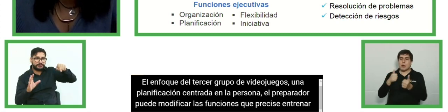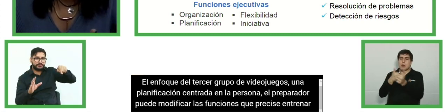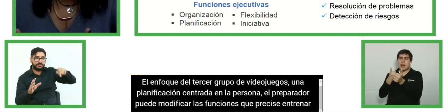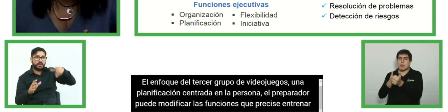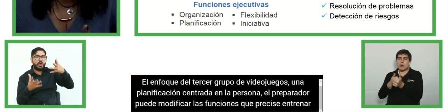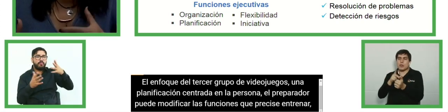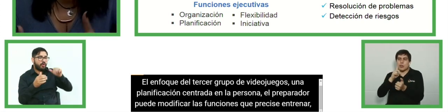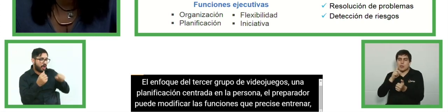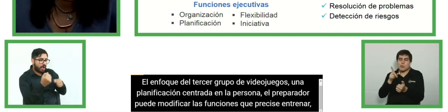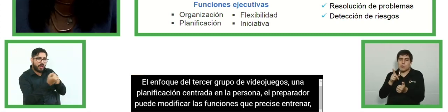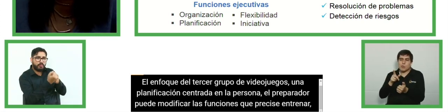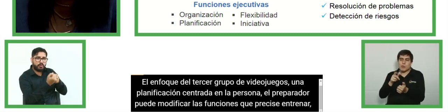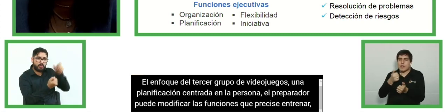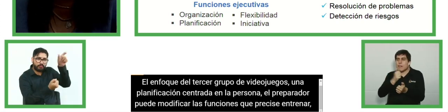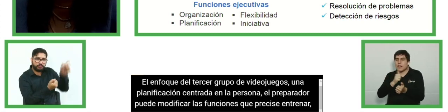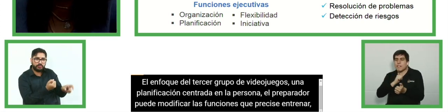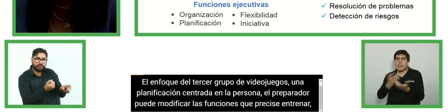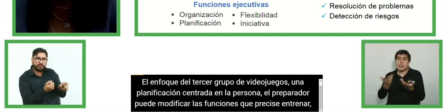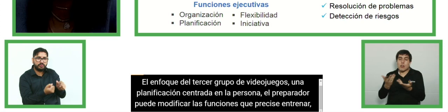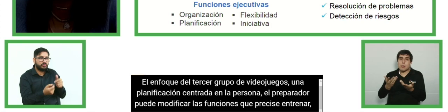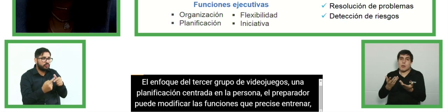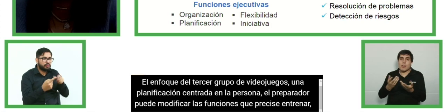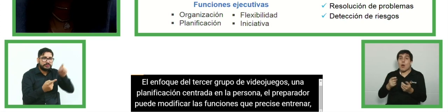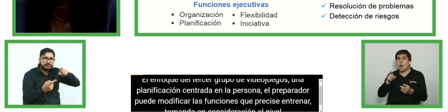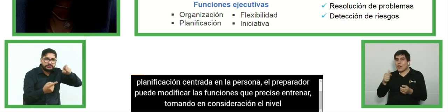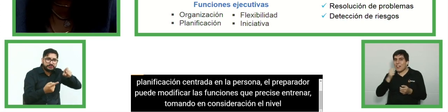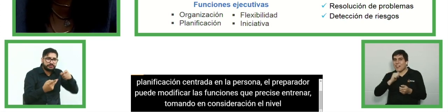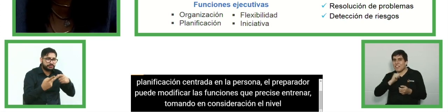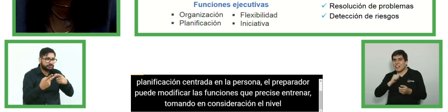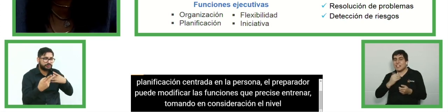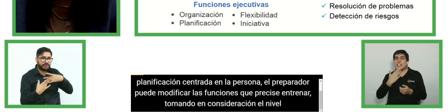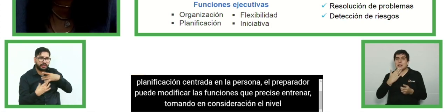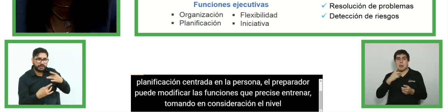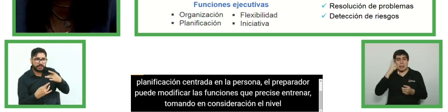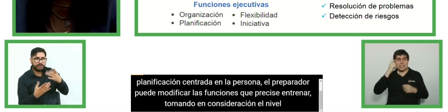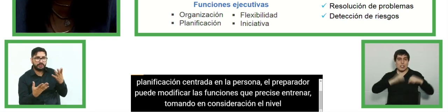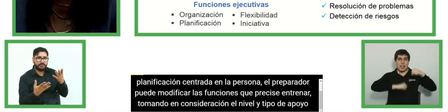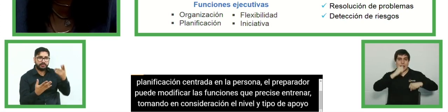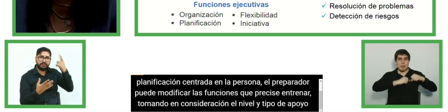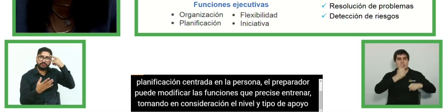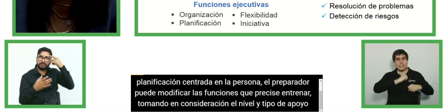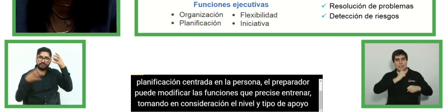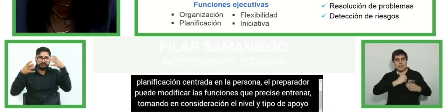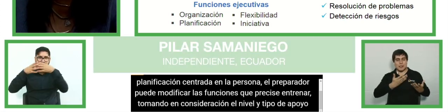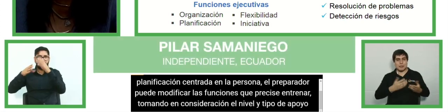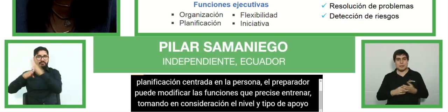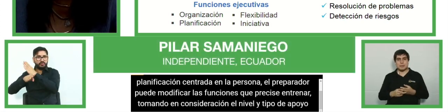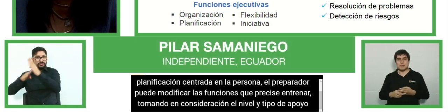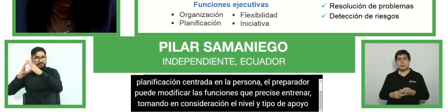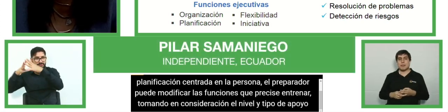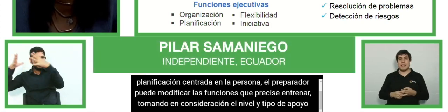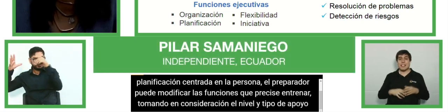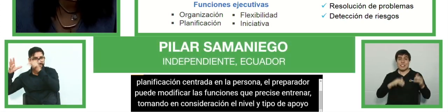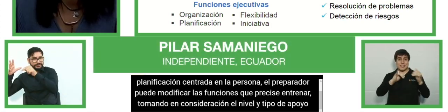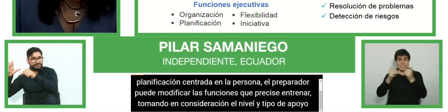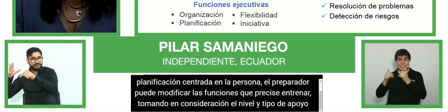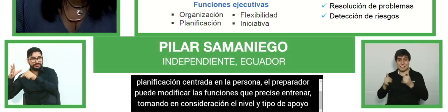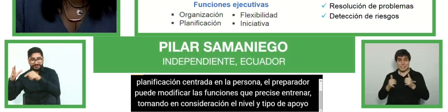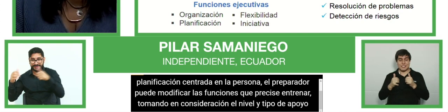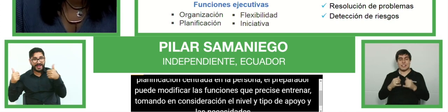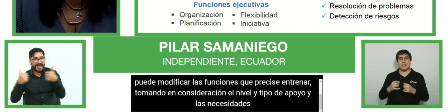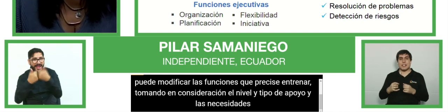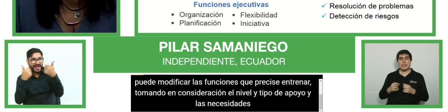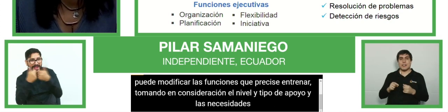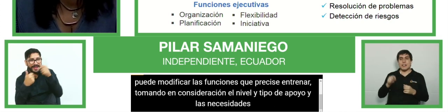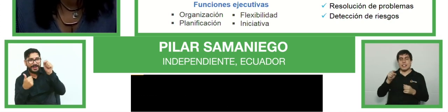needs of the company. Video games prioritize, next please, prioritize the development